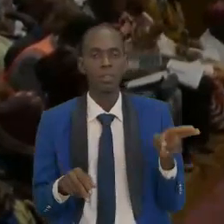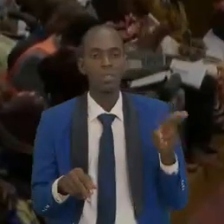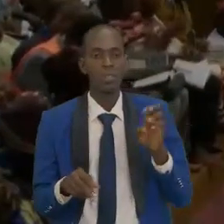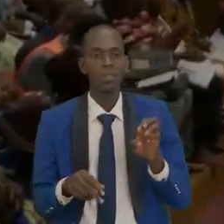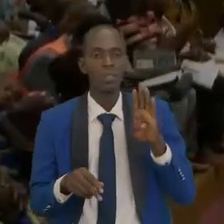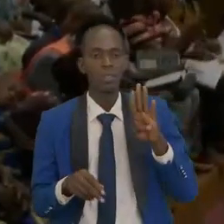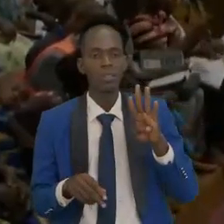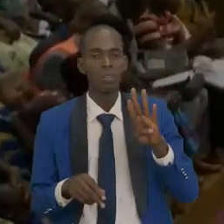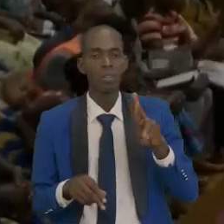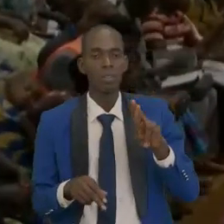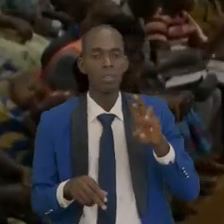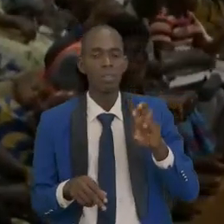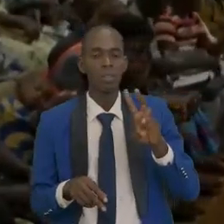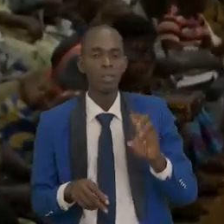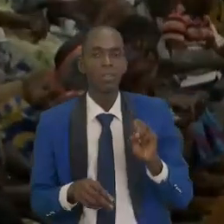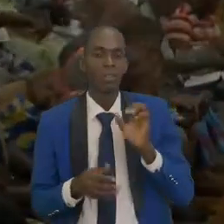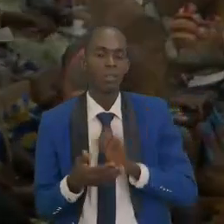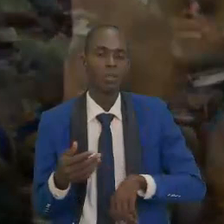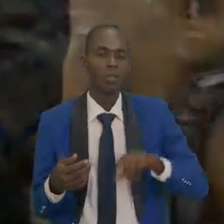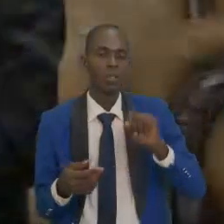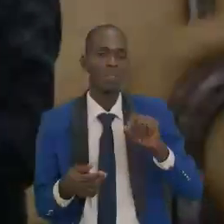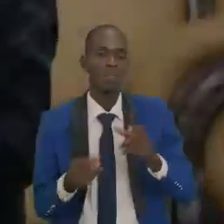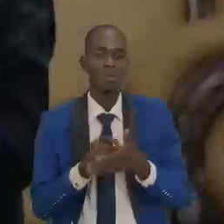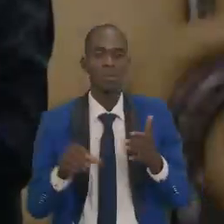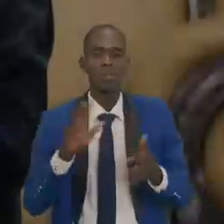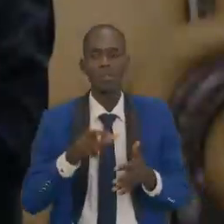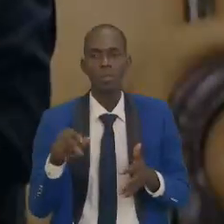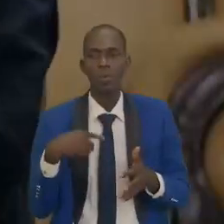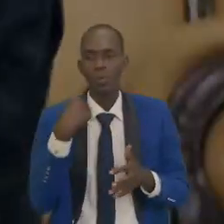who through face subdued kingdoms